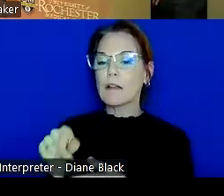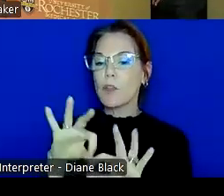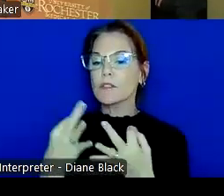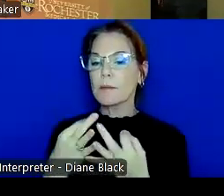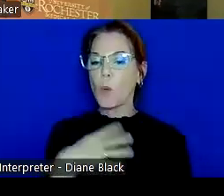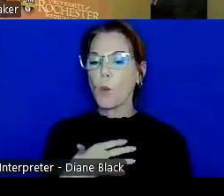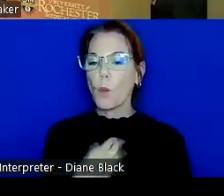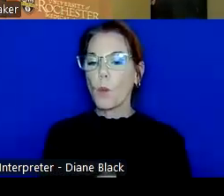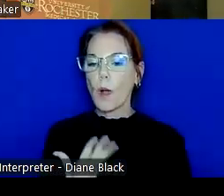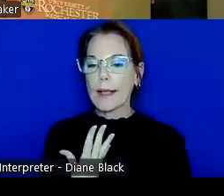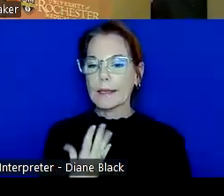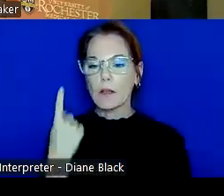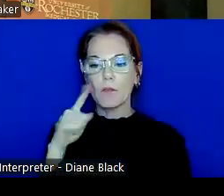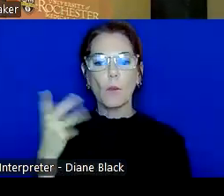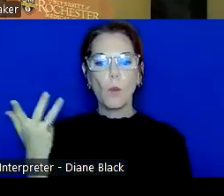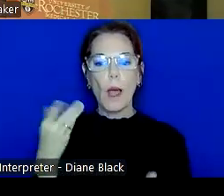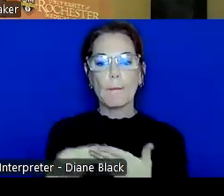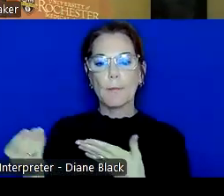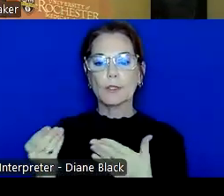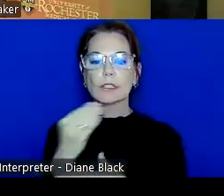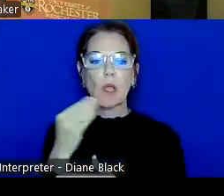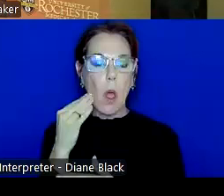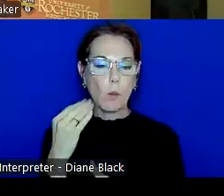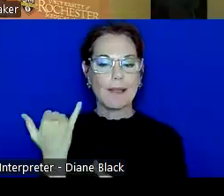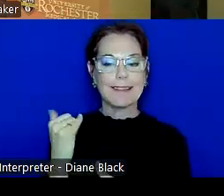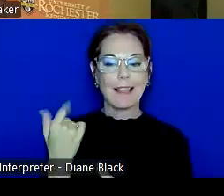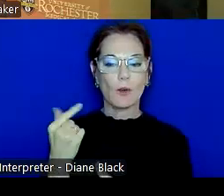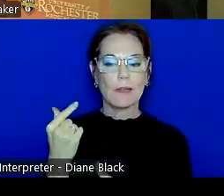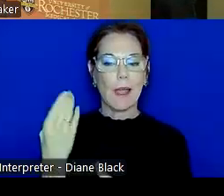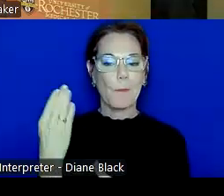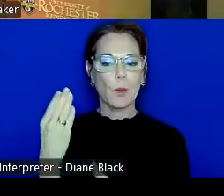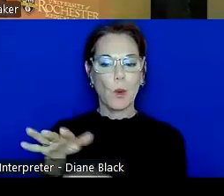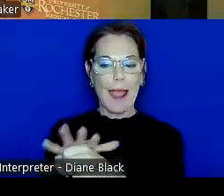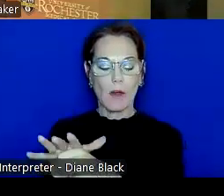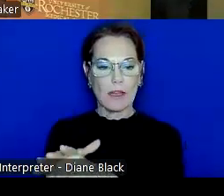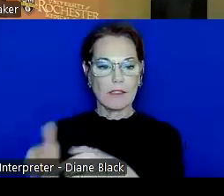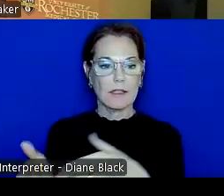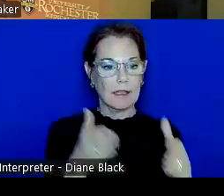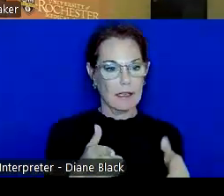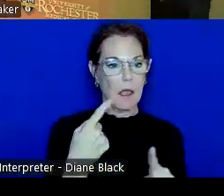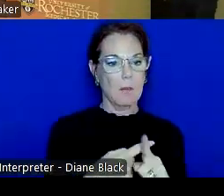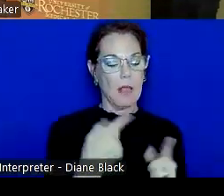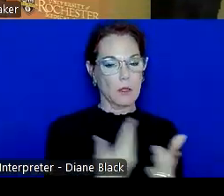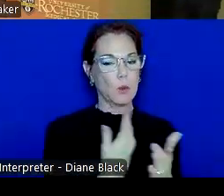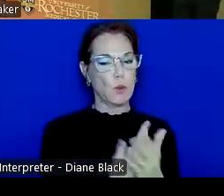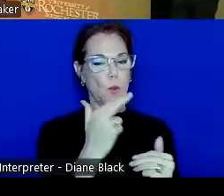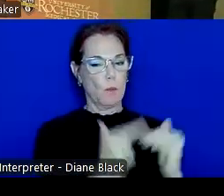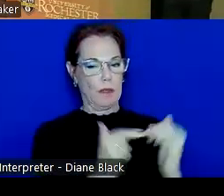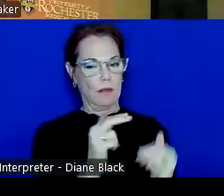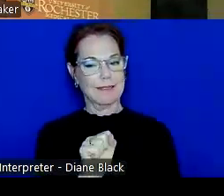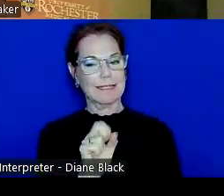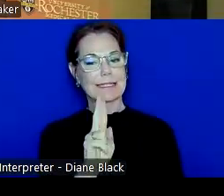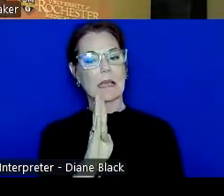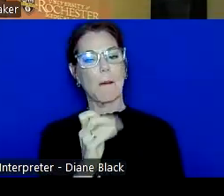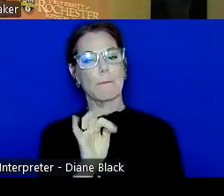buy homes in yellow, green, and blue neighborhoods and the newly developed and being built suburbs. What we haven't talked as